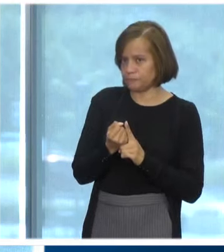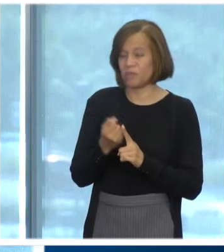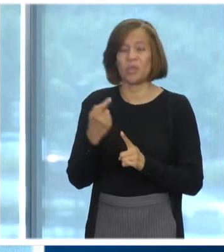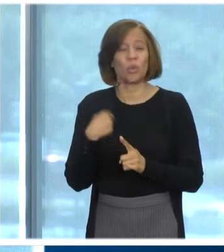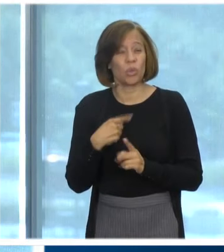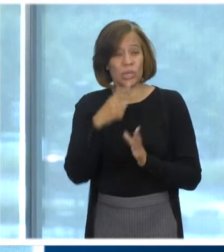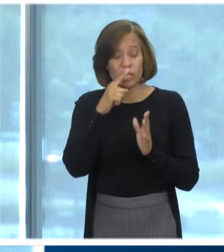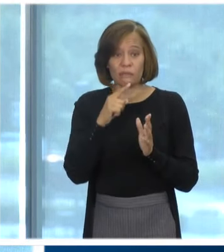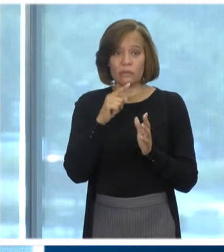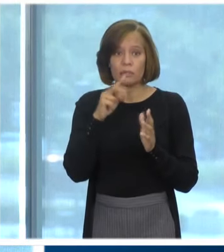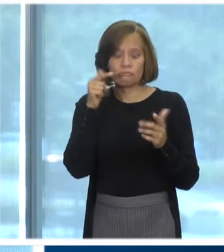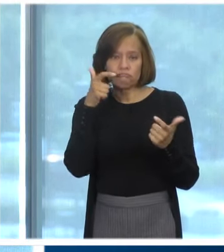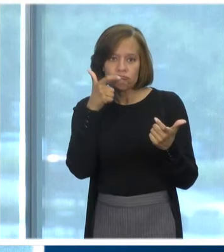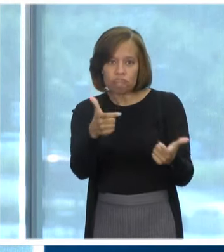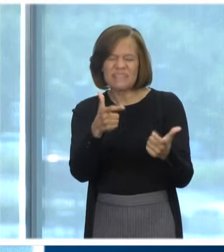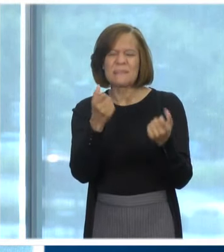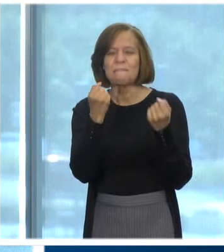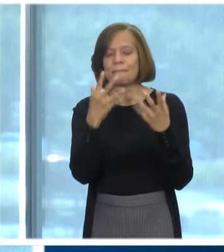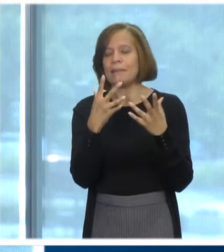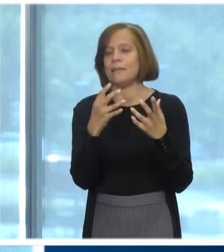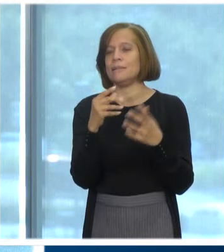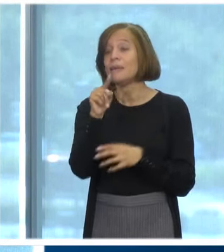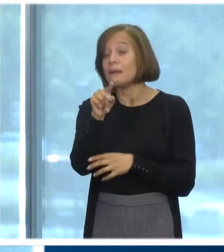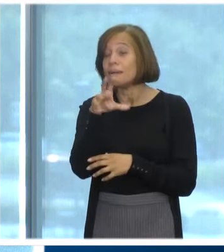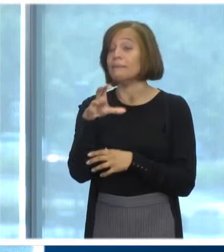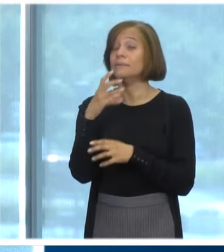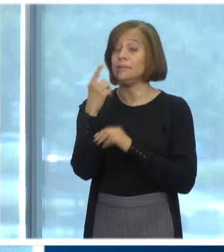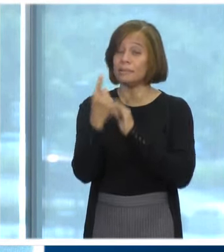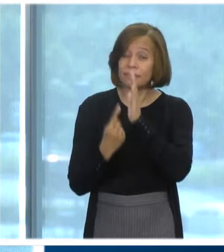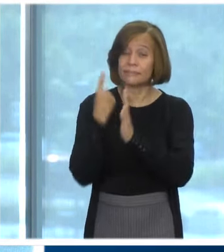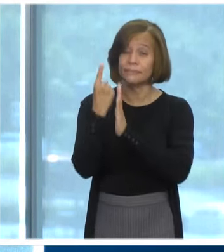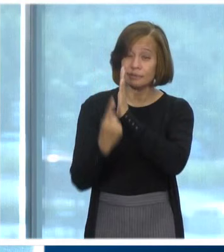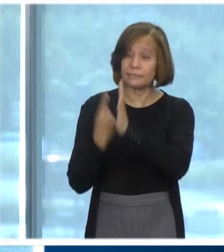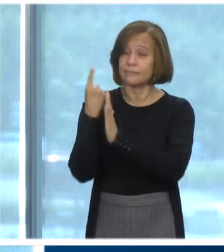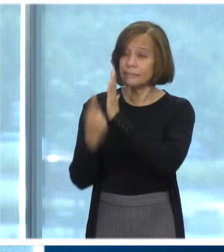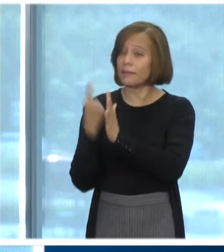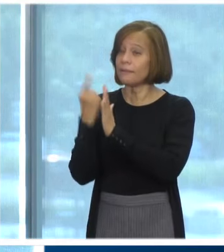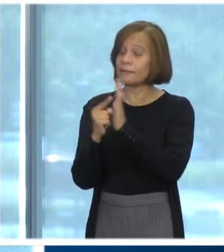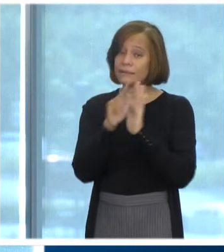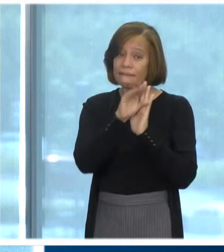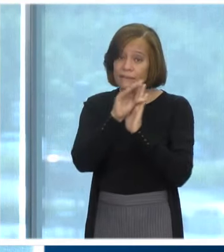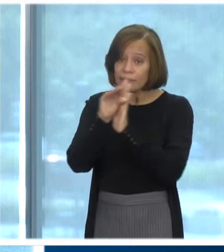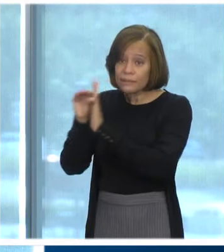hours of videos, including the videos taken on individual smartphones by citizens on the street,